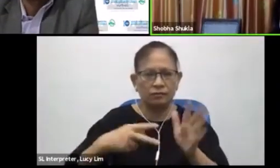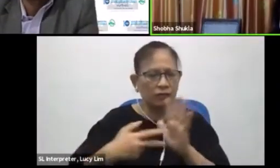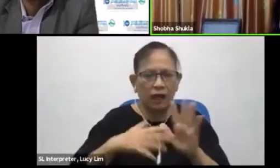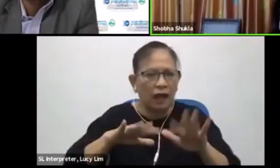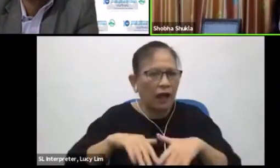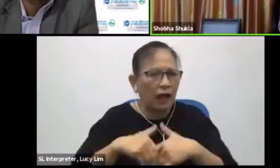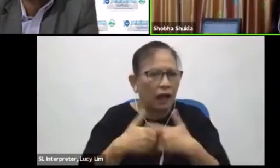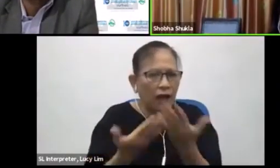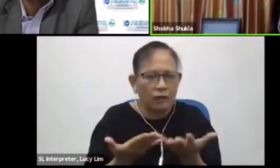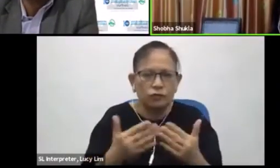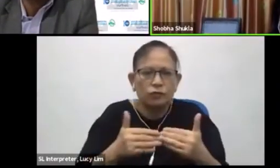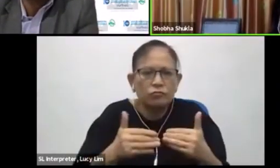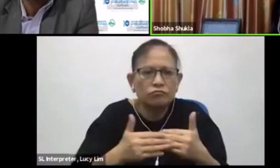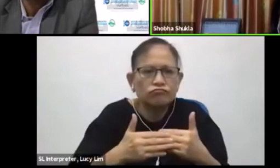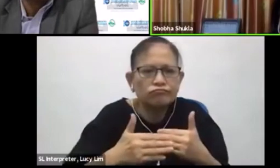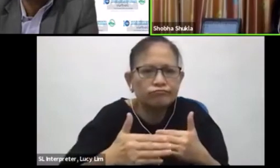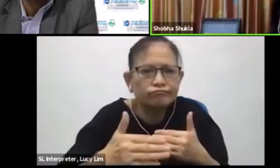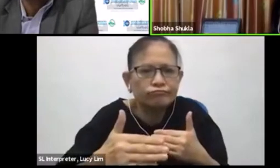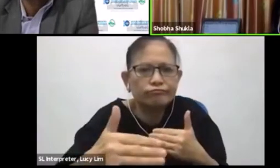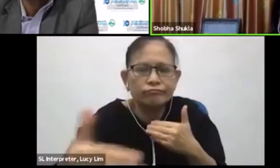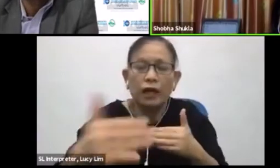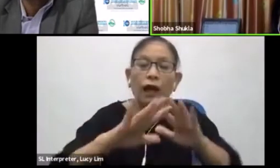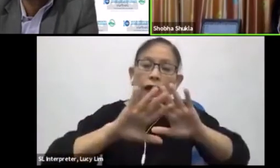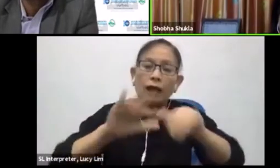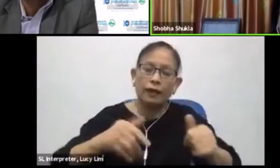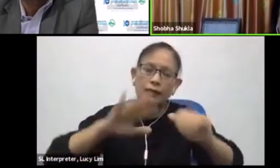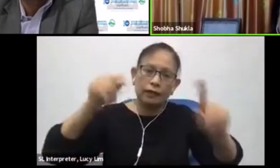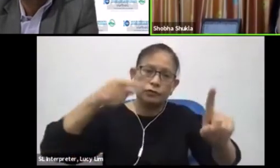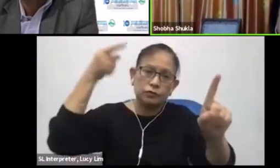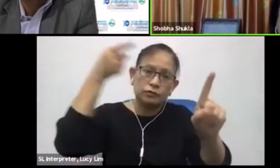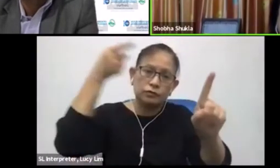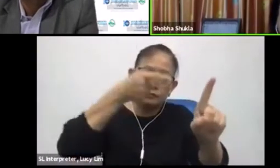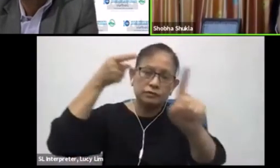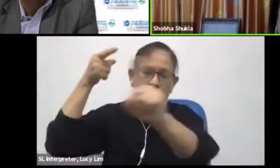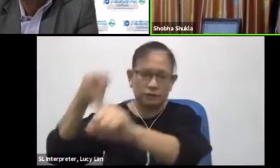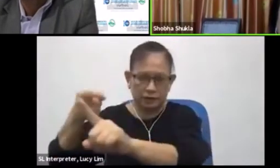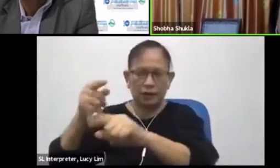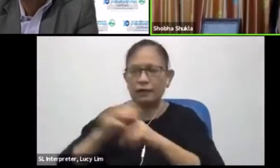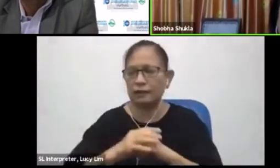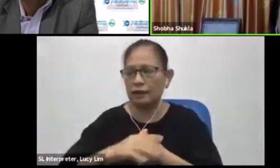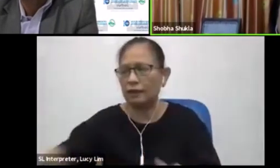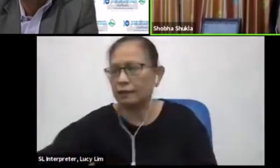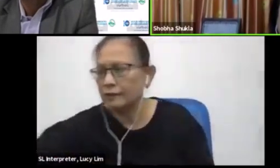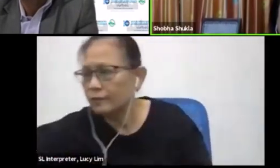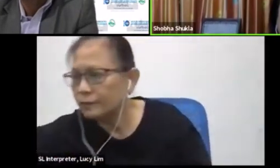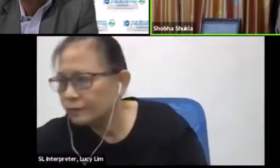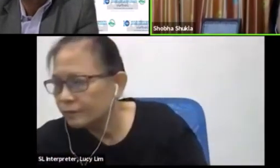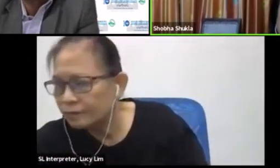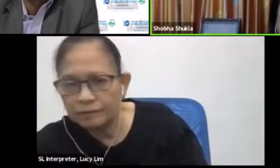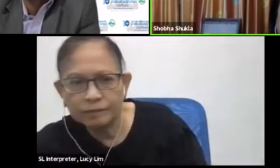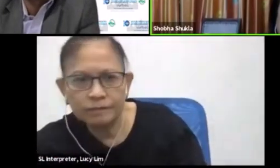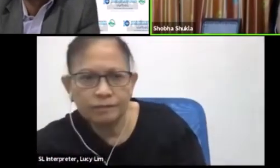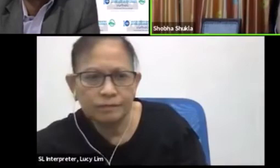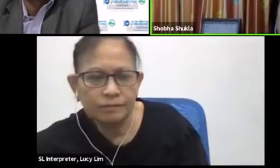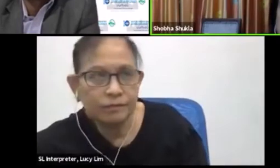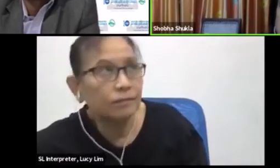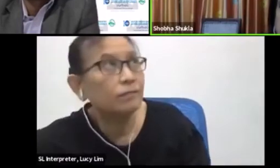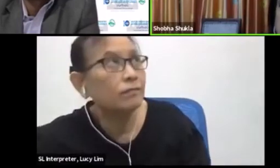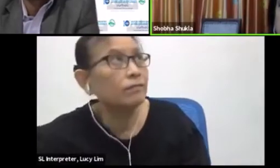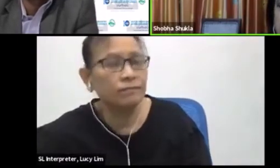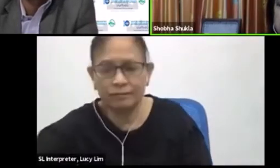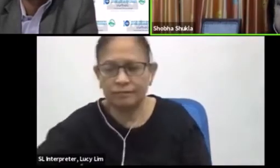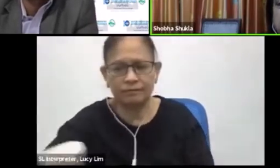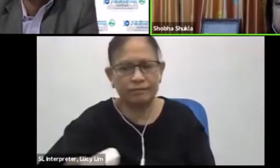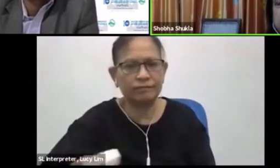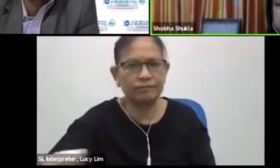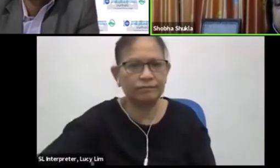this? What is, and how to target boys? And it has been said earlier also that it is not about protecting